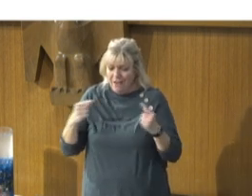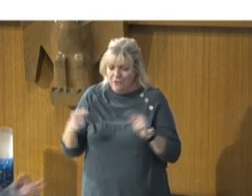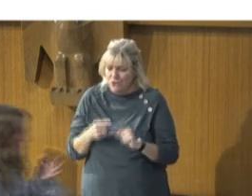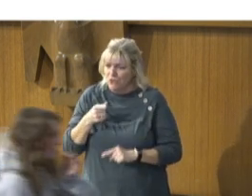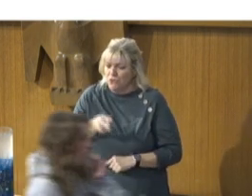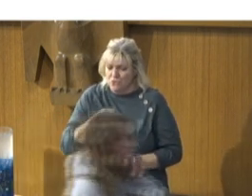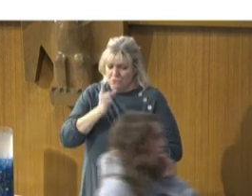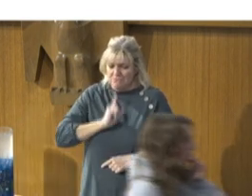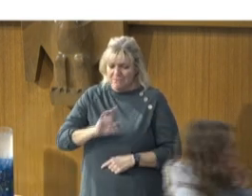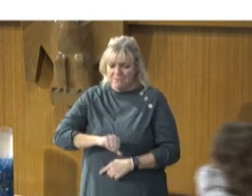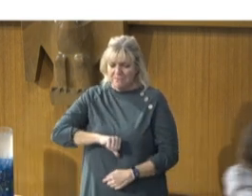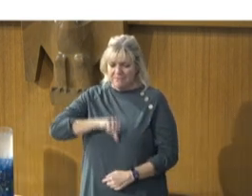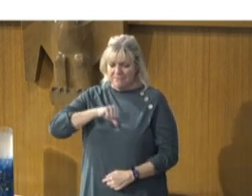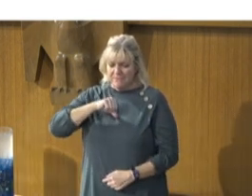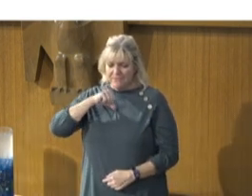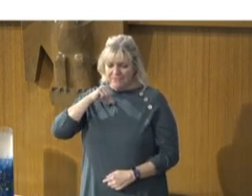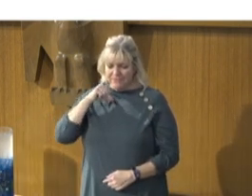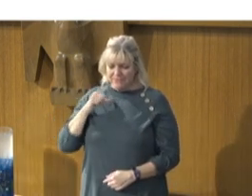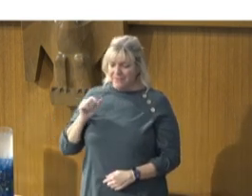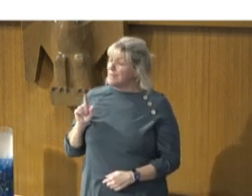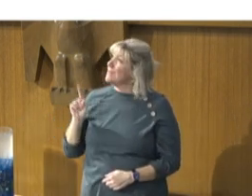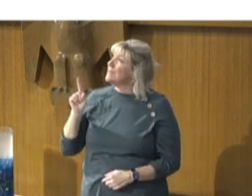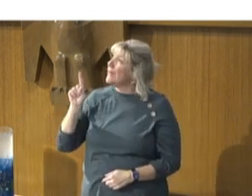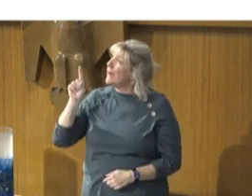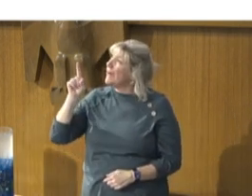and far away.